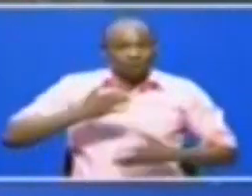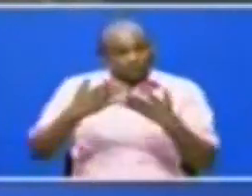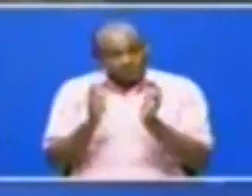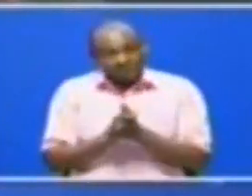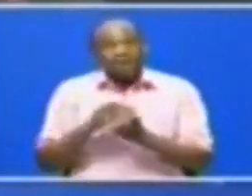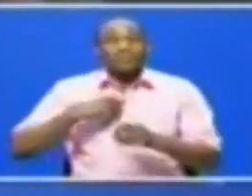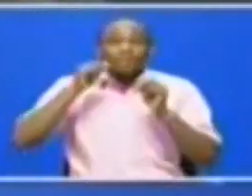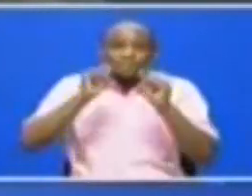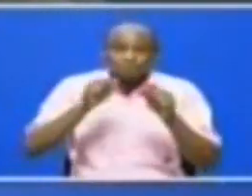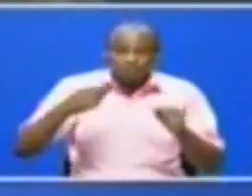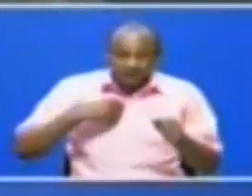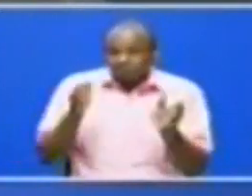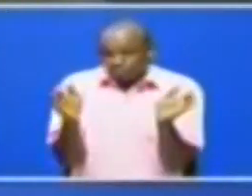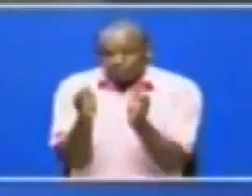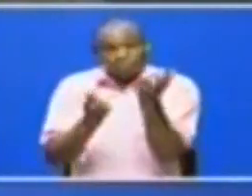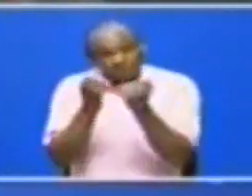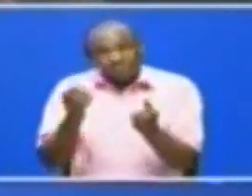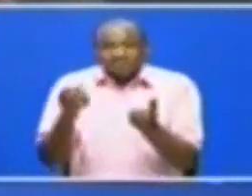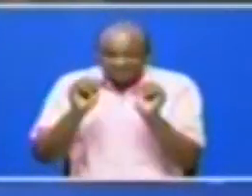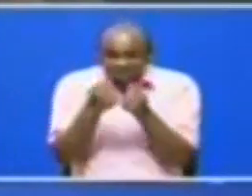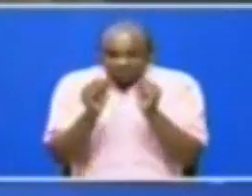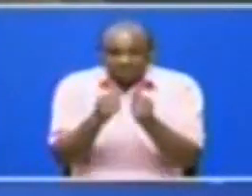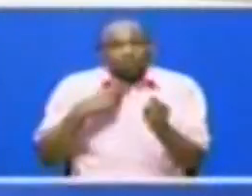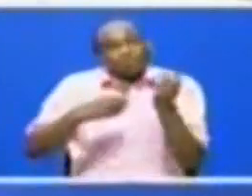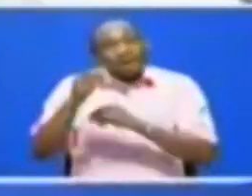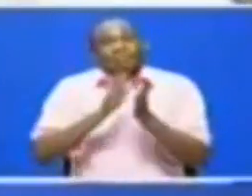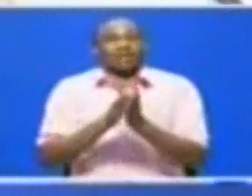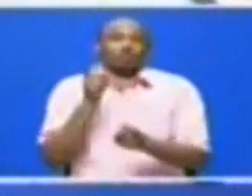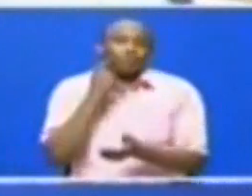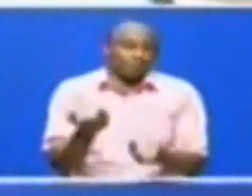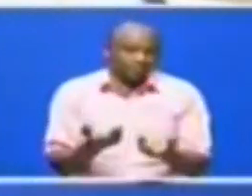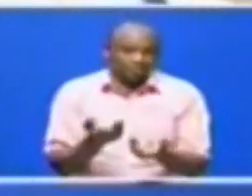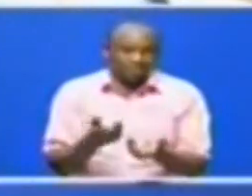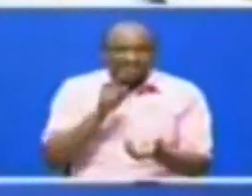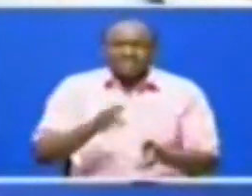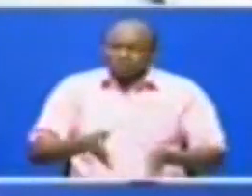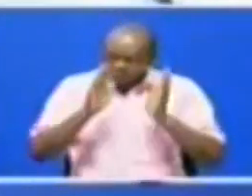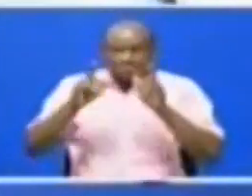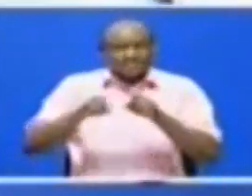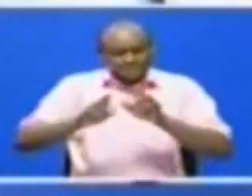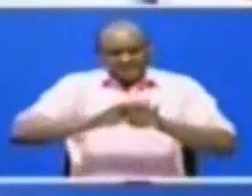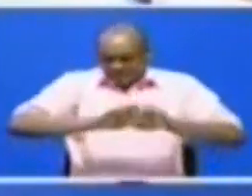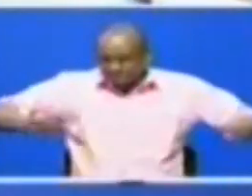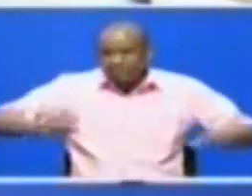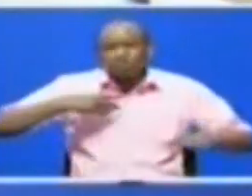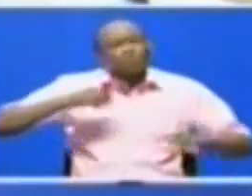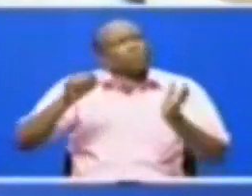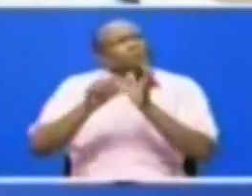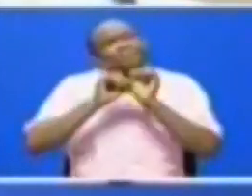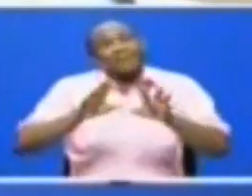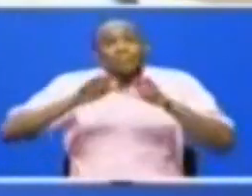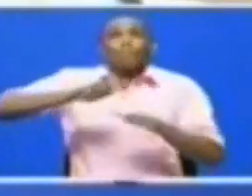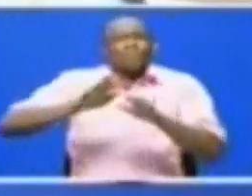hata nitakuwa naweza kuweka kidogo kidogo mpaka nikanunua banda langu pia. Barabara iko carpet, iko nzuri. Yaani unaenda bila shida